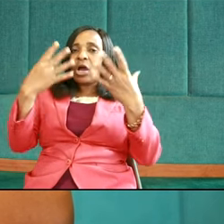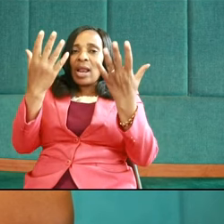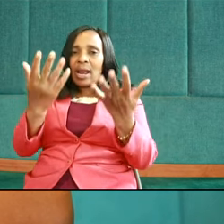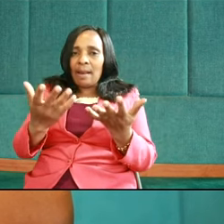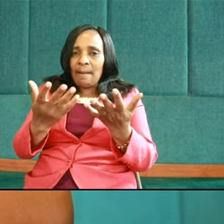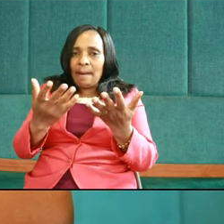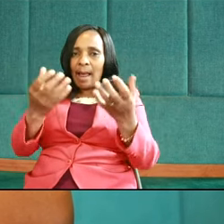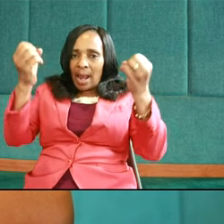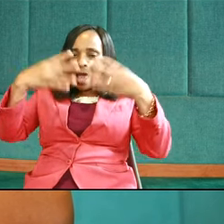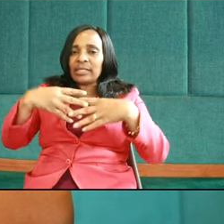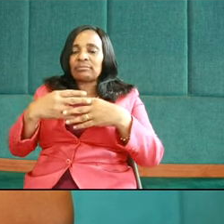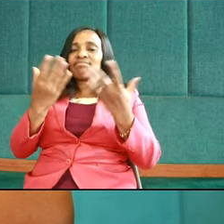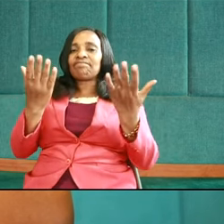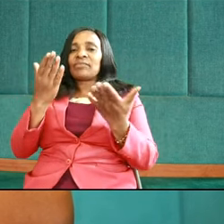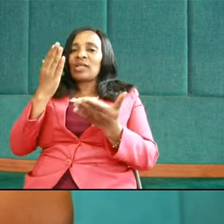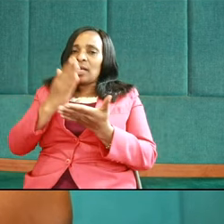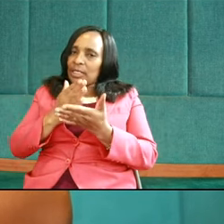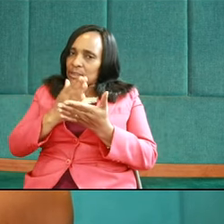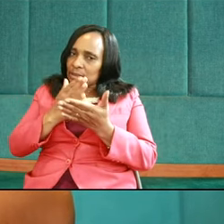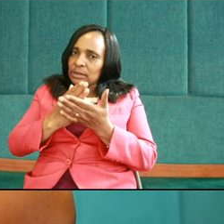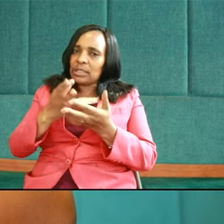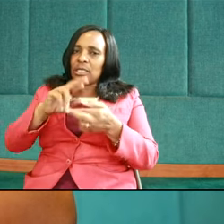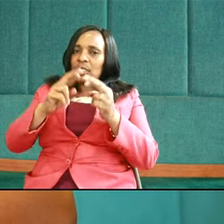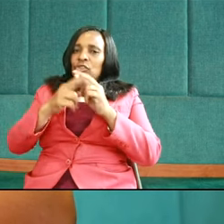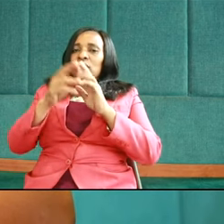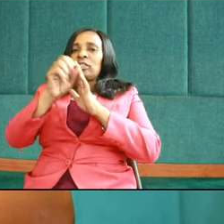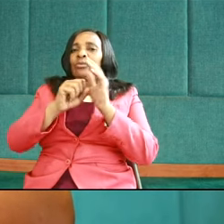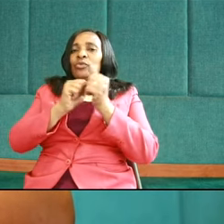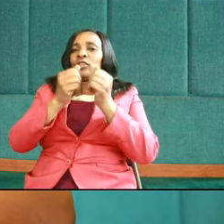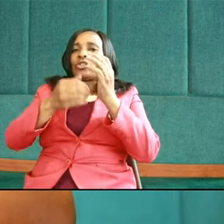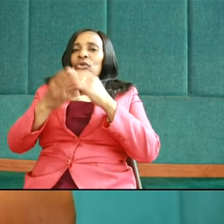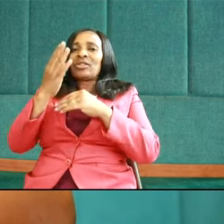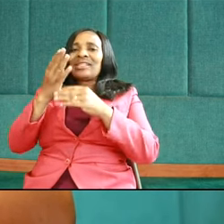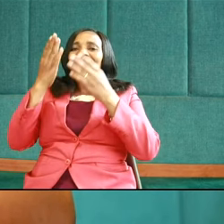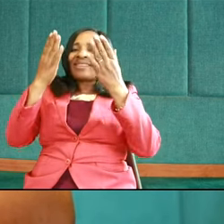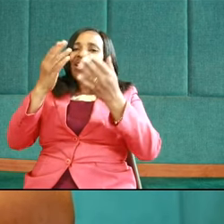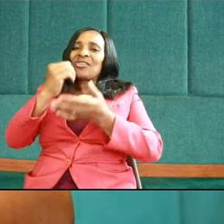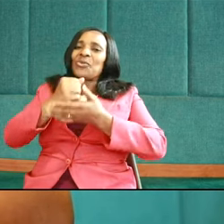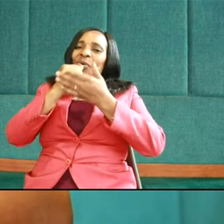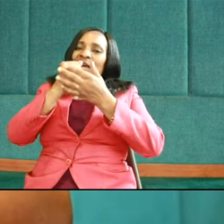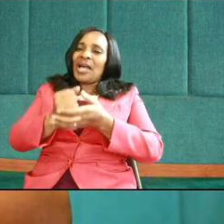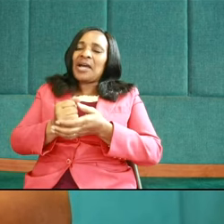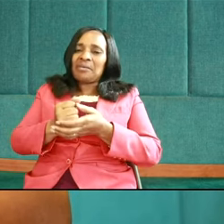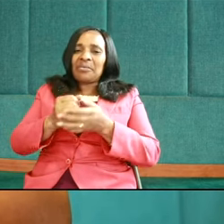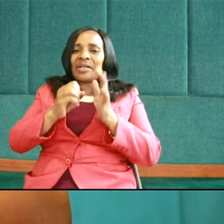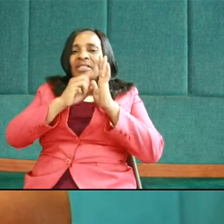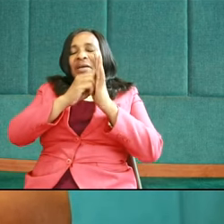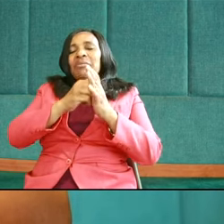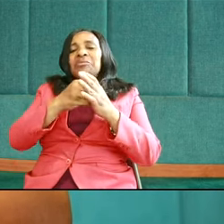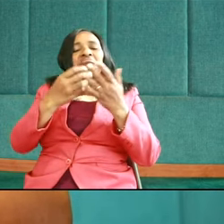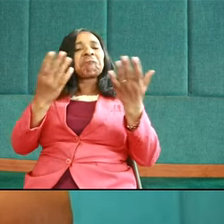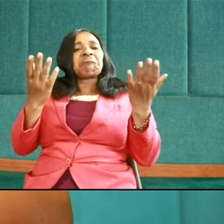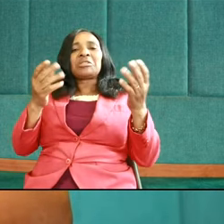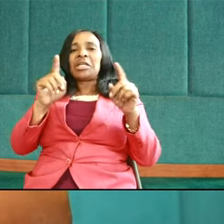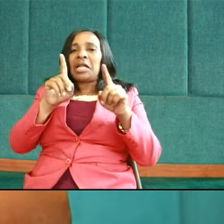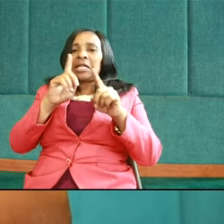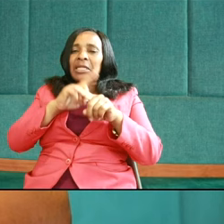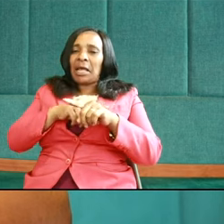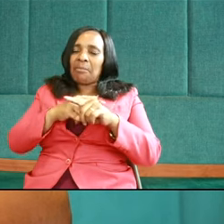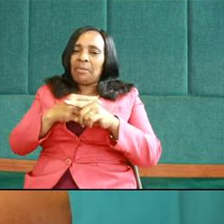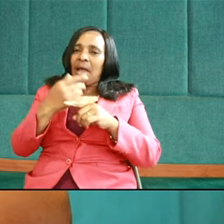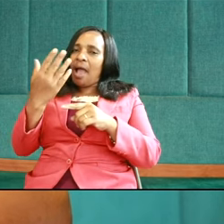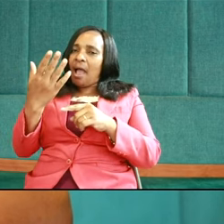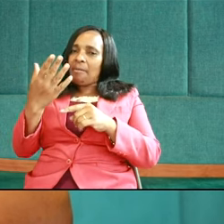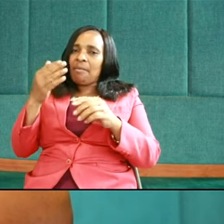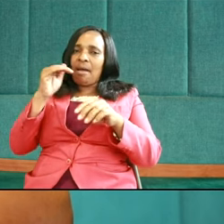God. He might think that he's just there to help him when, you know, for example, when he got his arm hurt. But